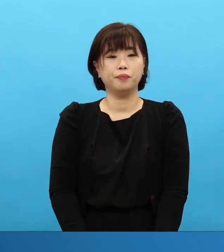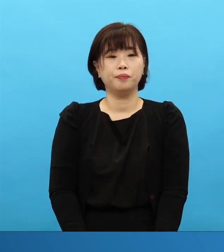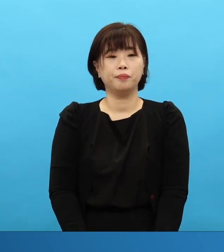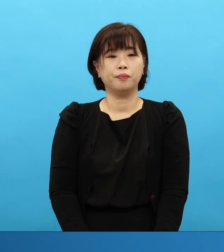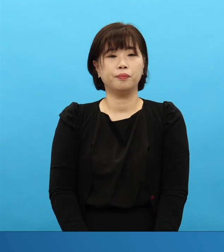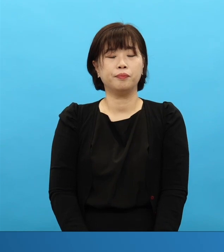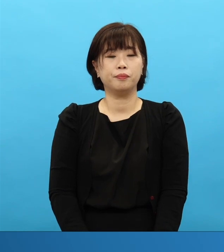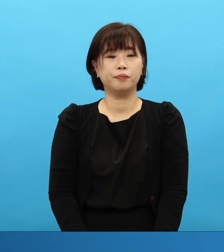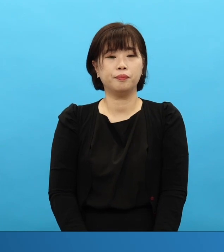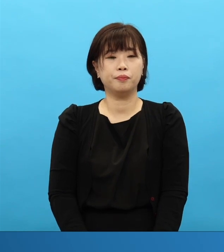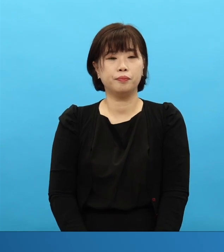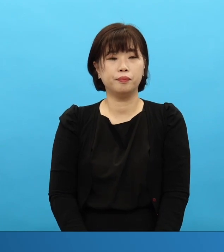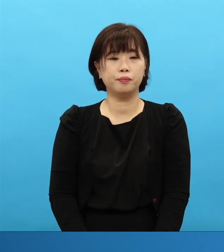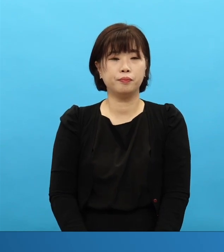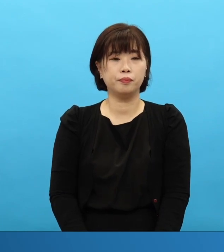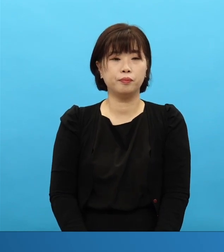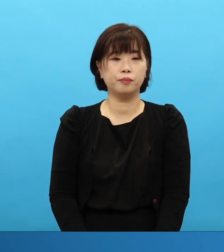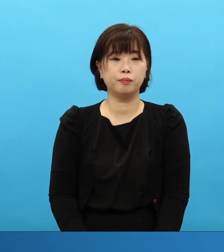And so look at Elisha.